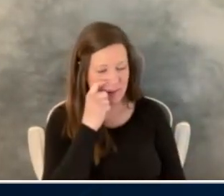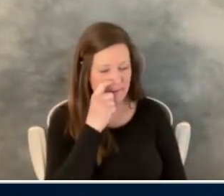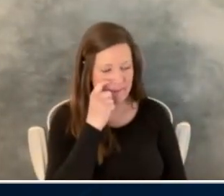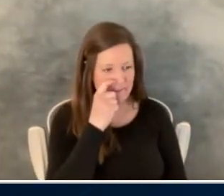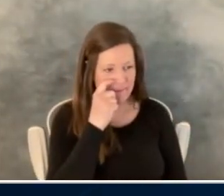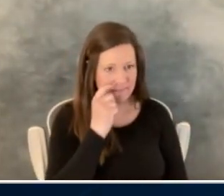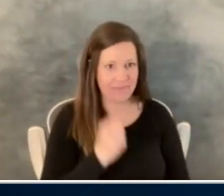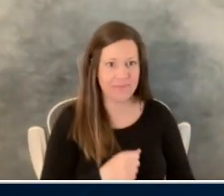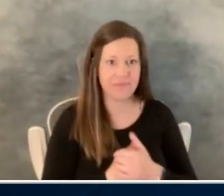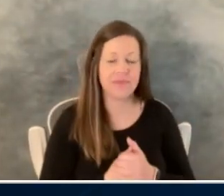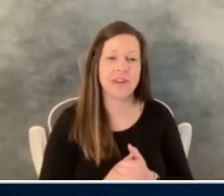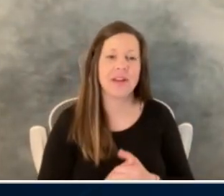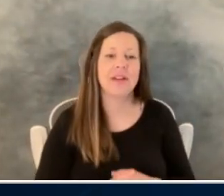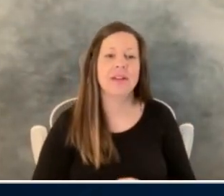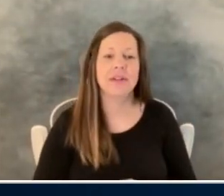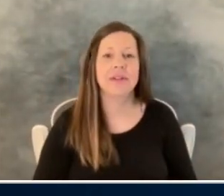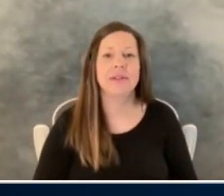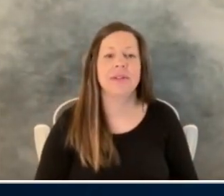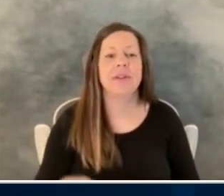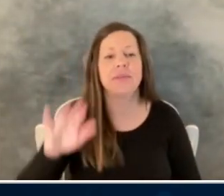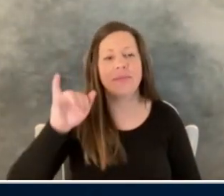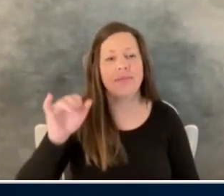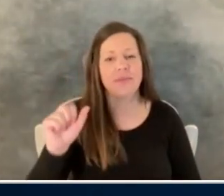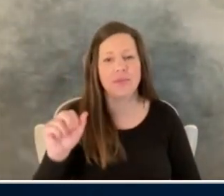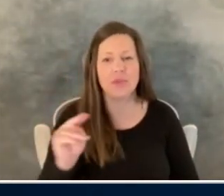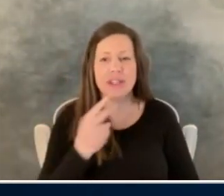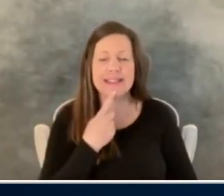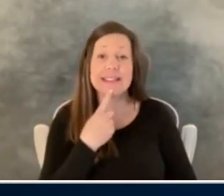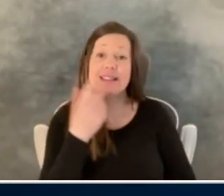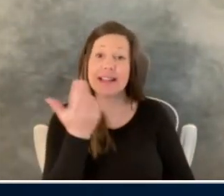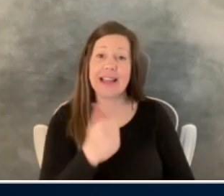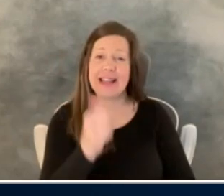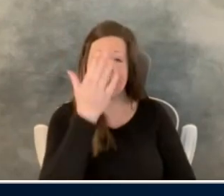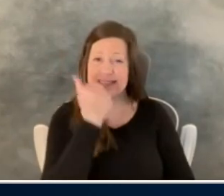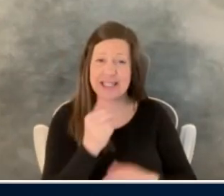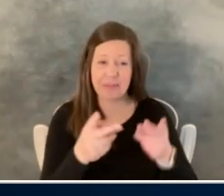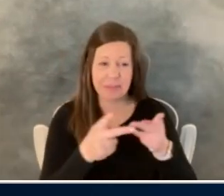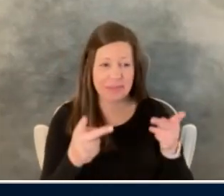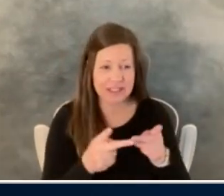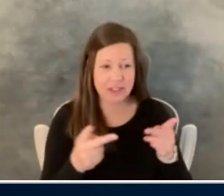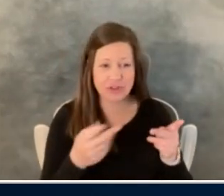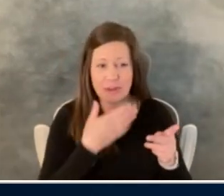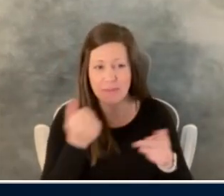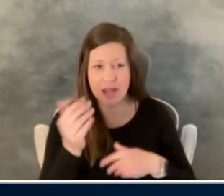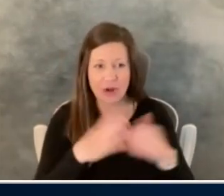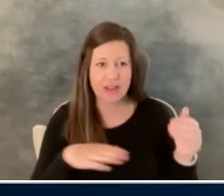this is good. Jean Reardon says, is any sleep position better than another for good sleep?